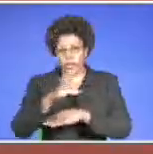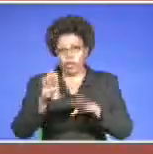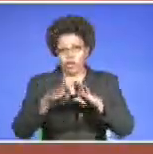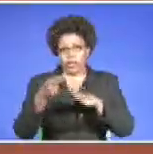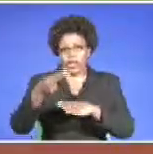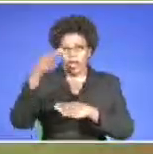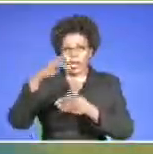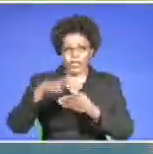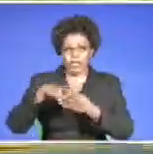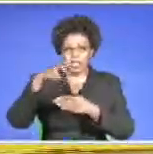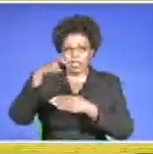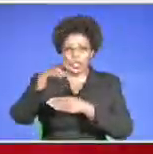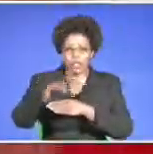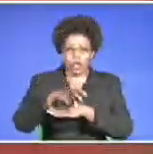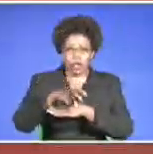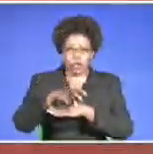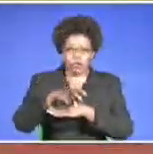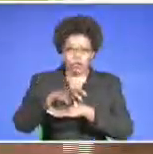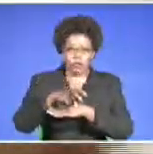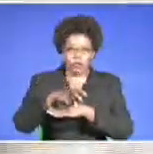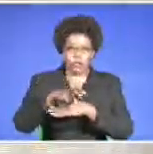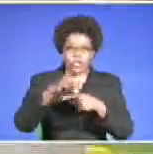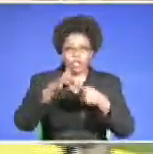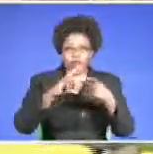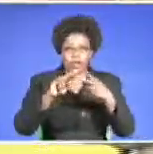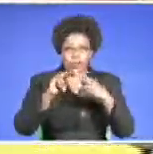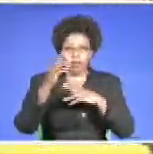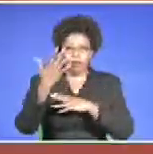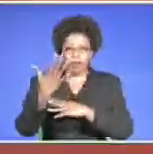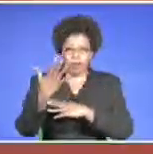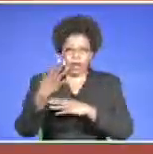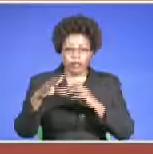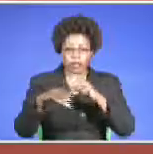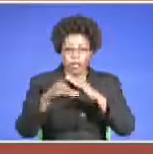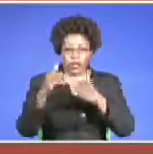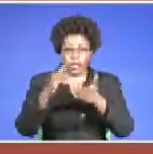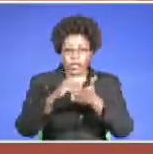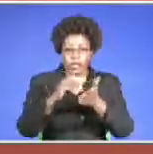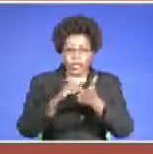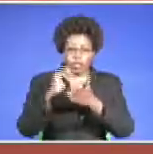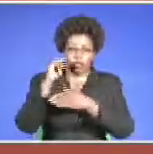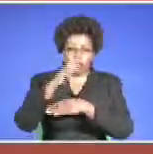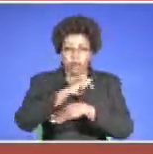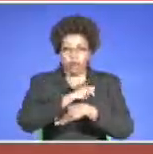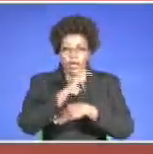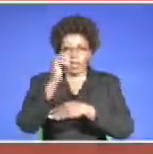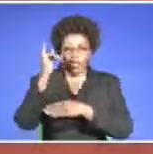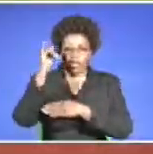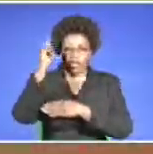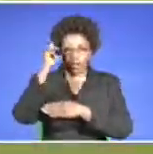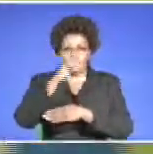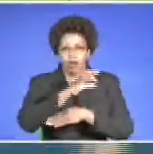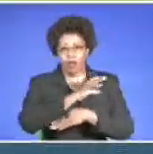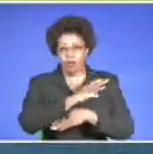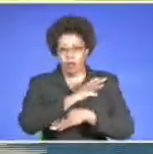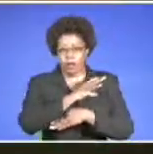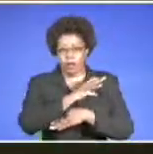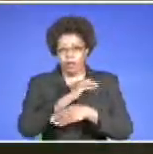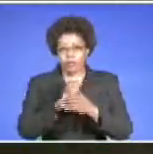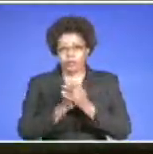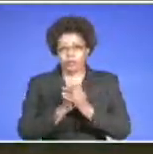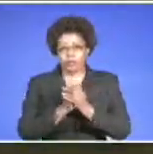Donald Thomas showing why he is ranked number 5 in the world, edging out Jamal Wilson and Trevor Barry, clearing a jump of 2.23